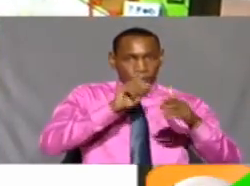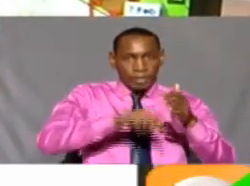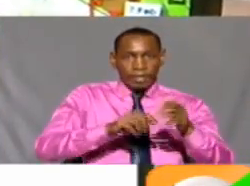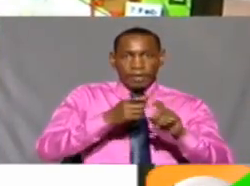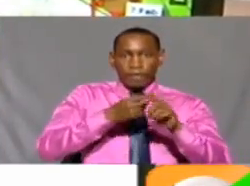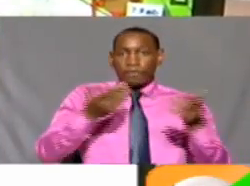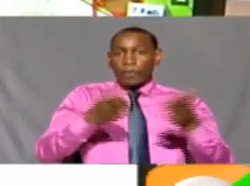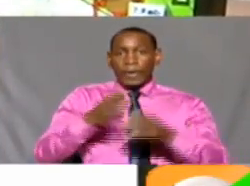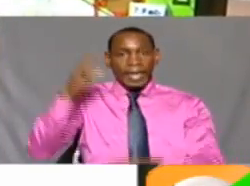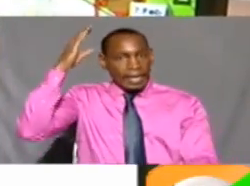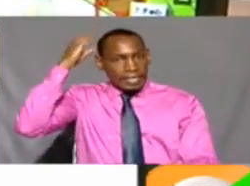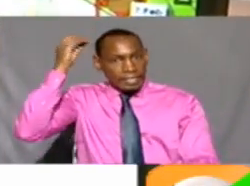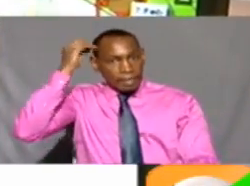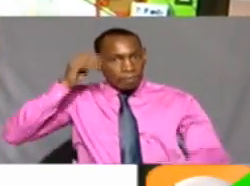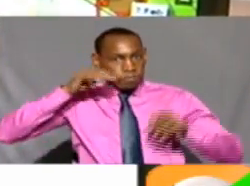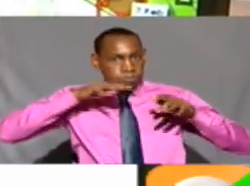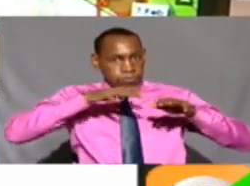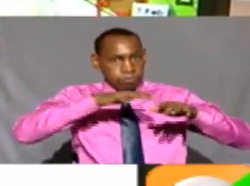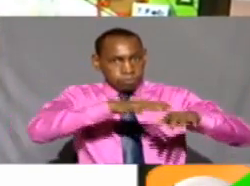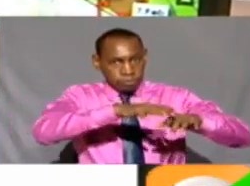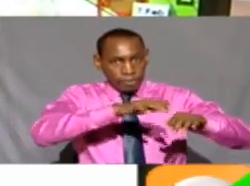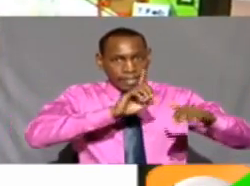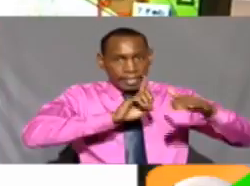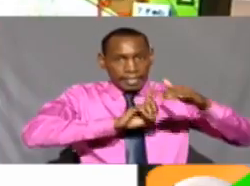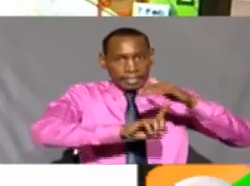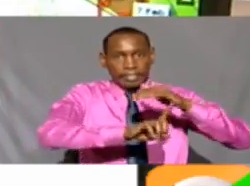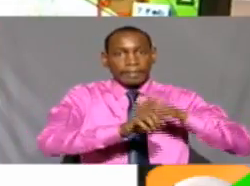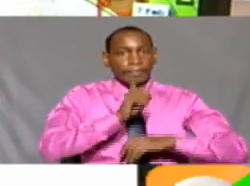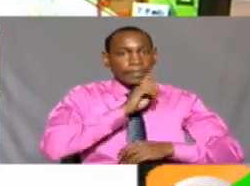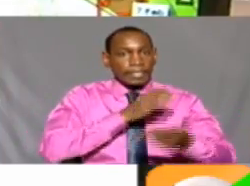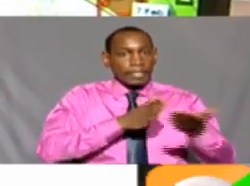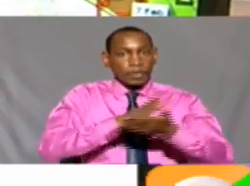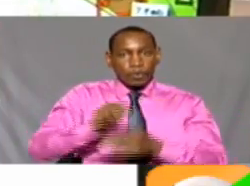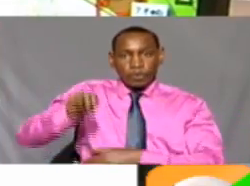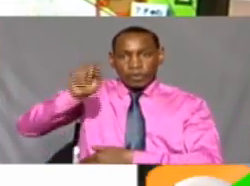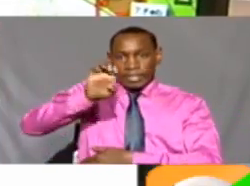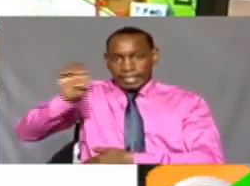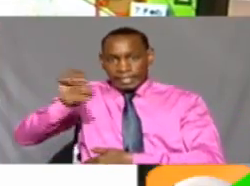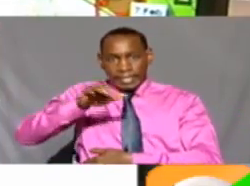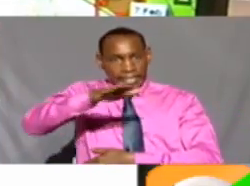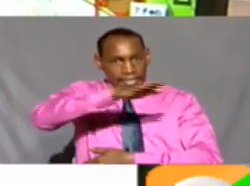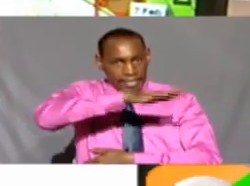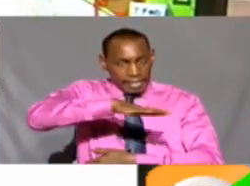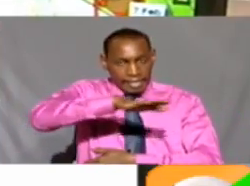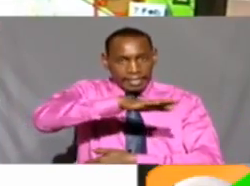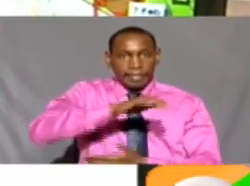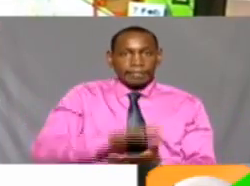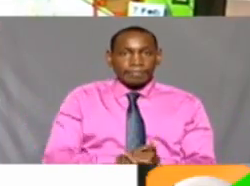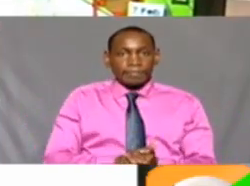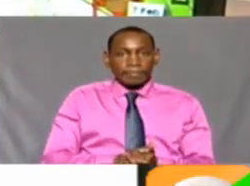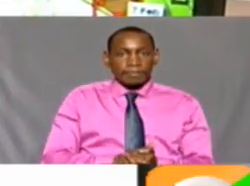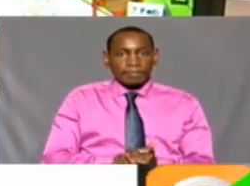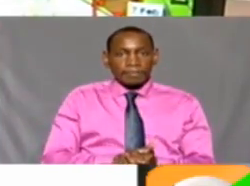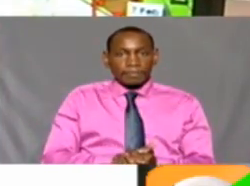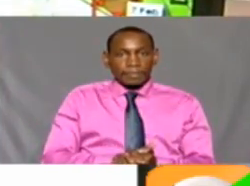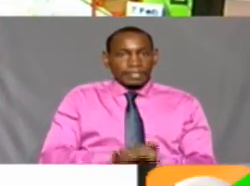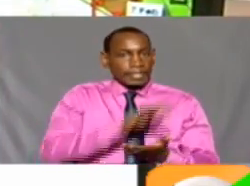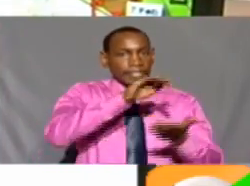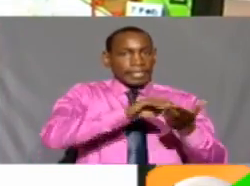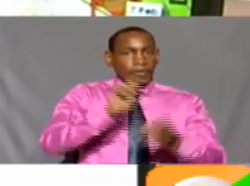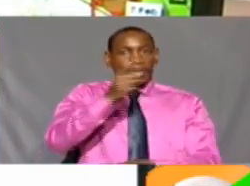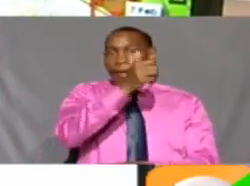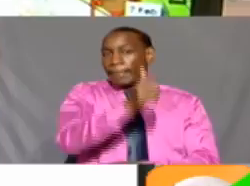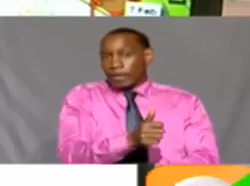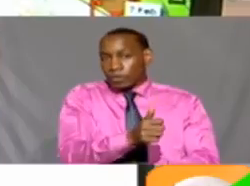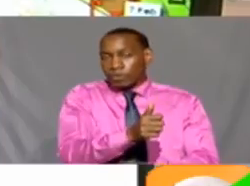from Somalia on the 28th of December. They came down through the northeastern region and were not quite in central Kenya